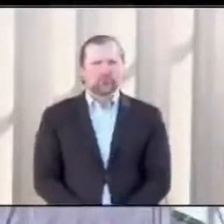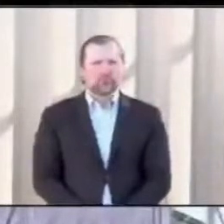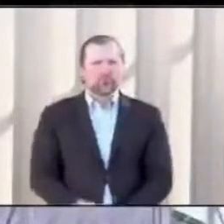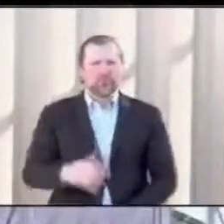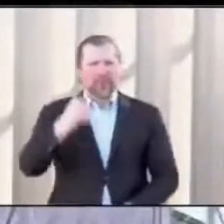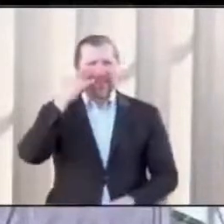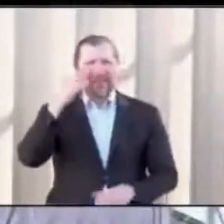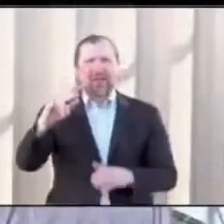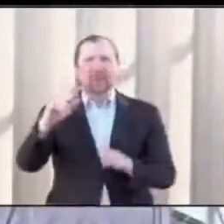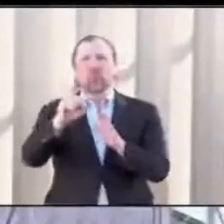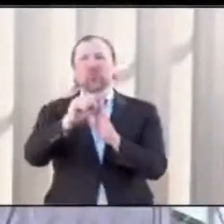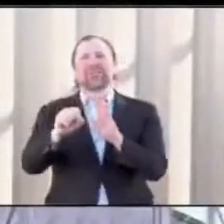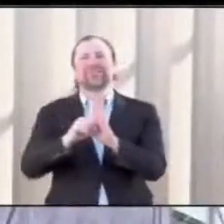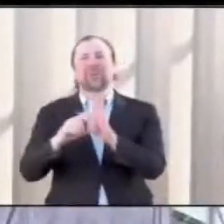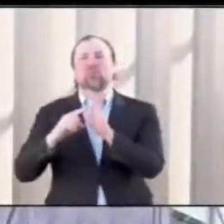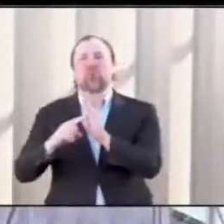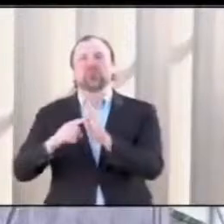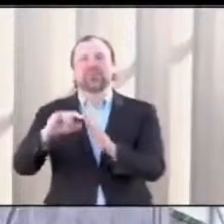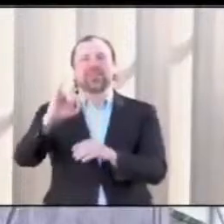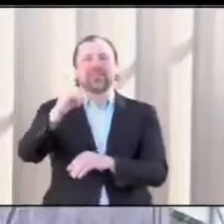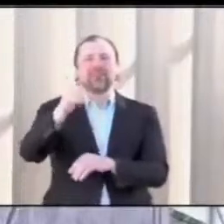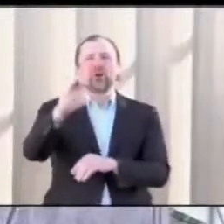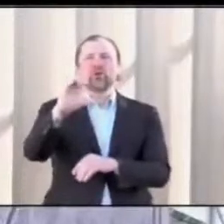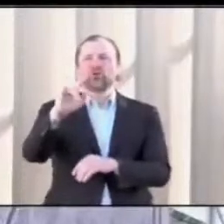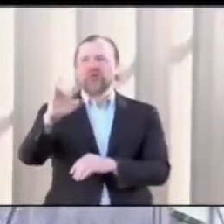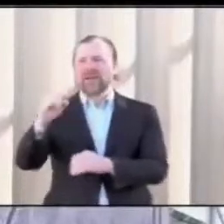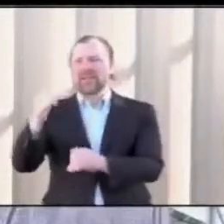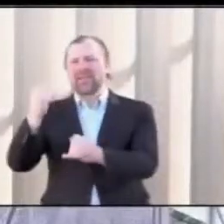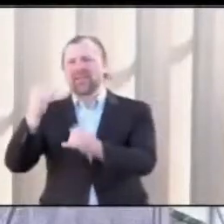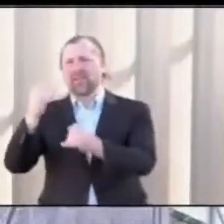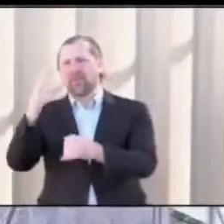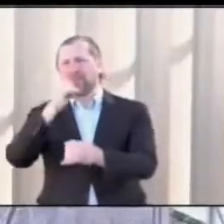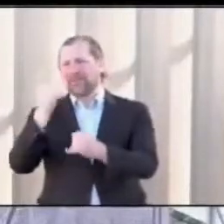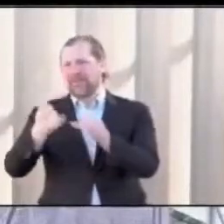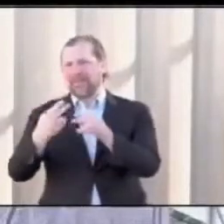California State Assembly Member Jackie Irwin.